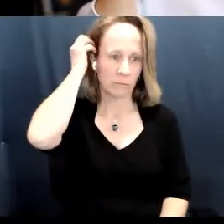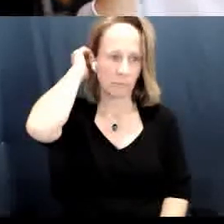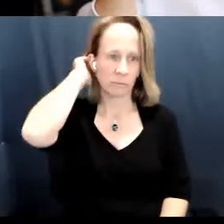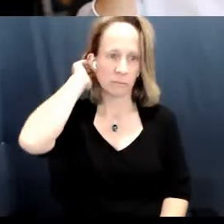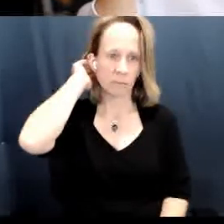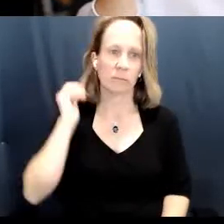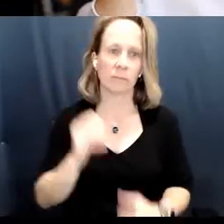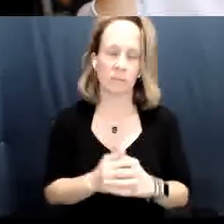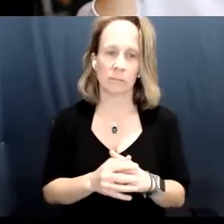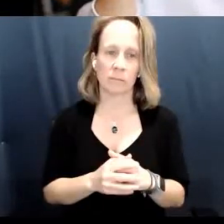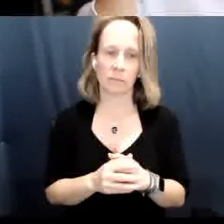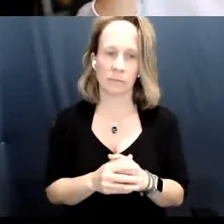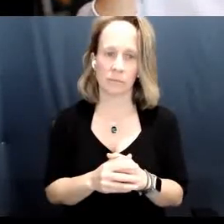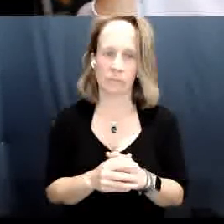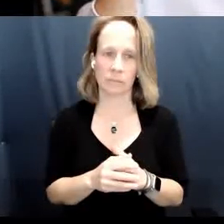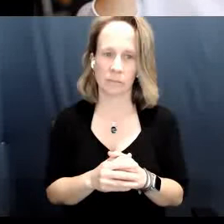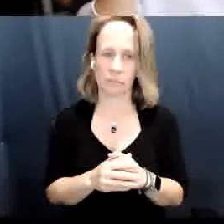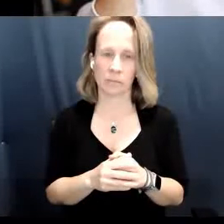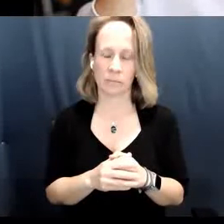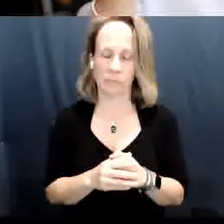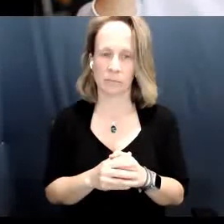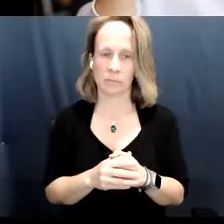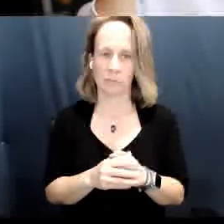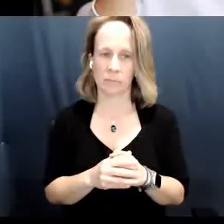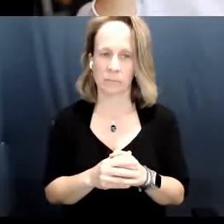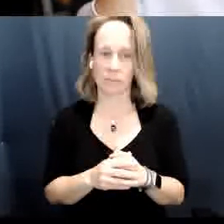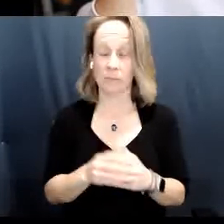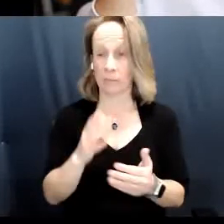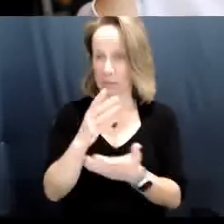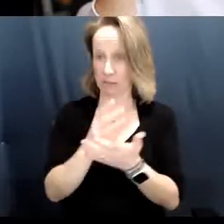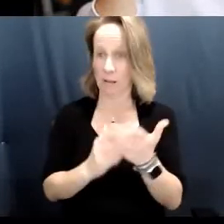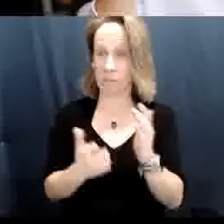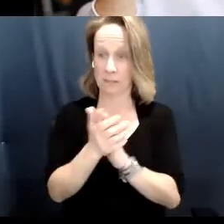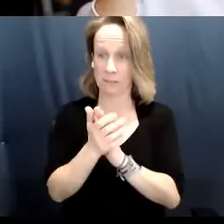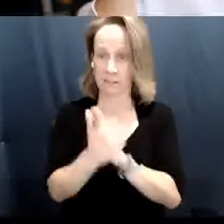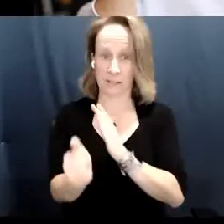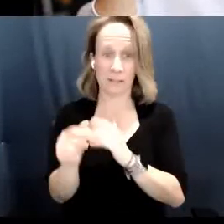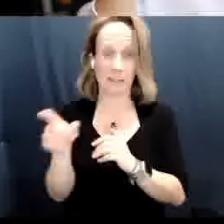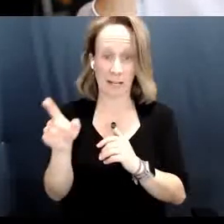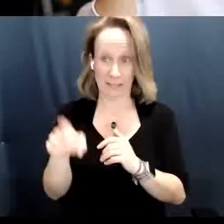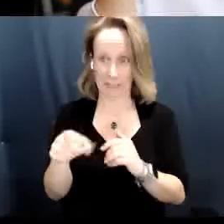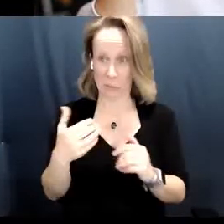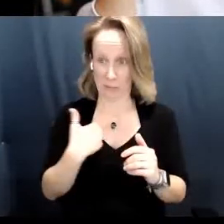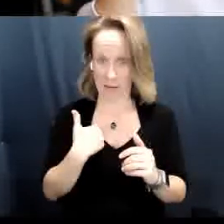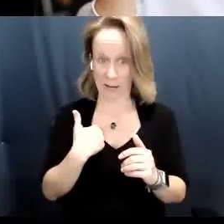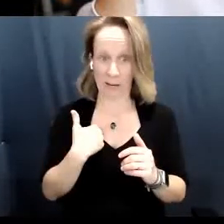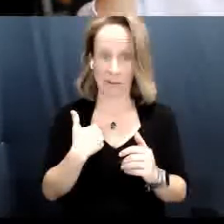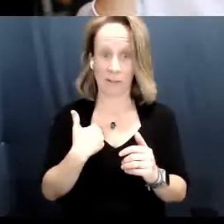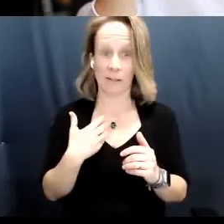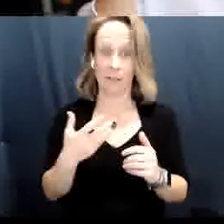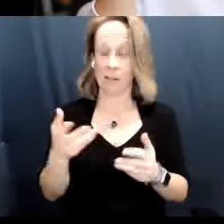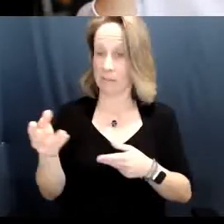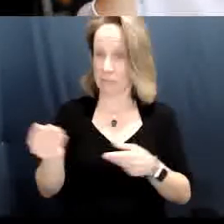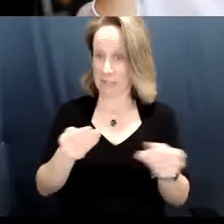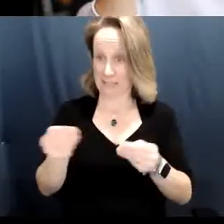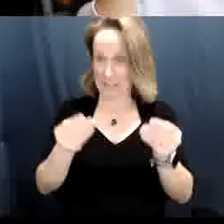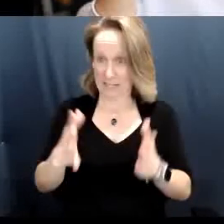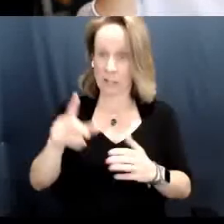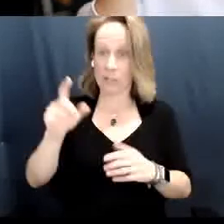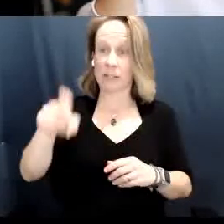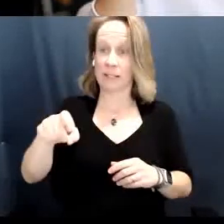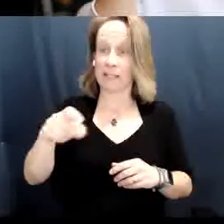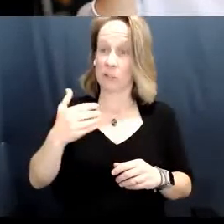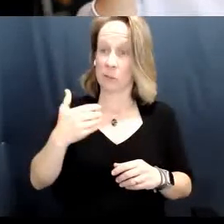So I'm going to name some of these skills that they need to have. Facilitators are good communicators, right? They're able to make